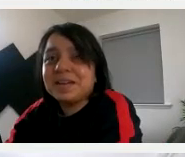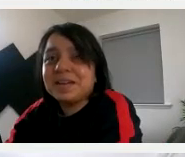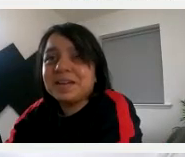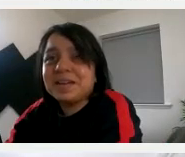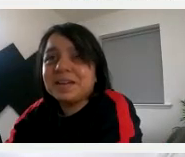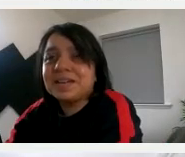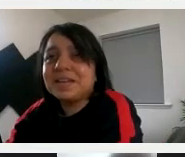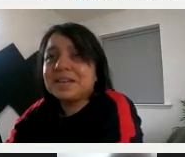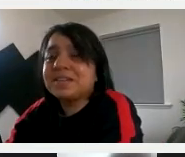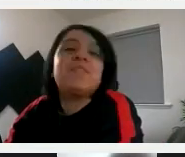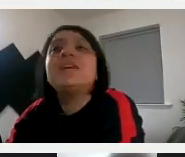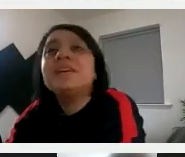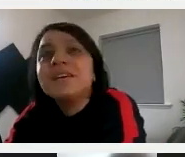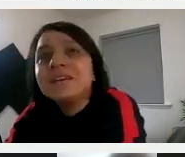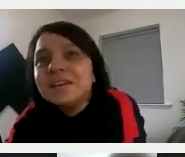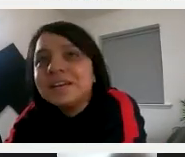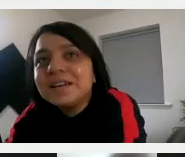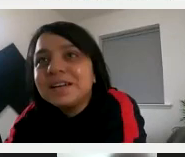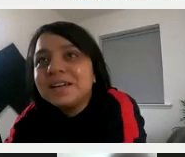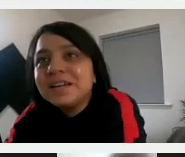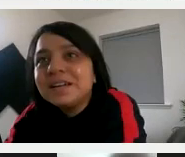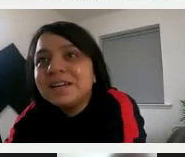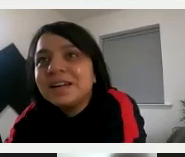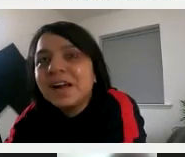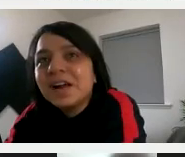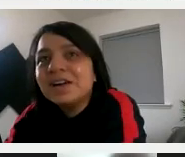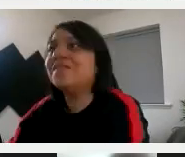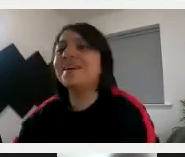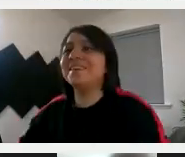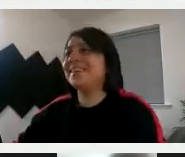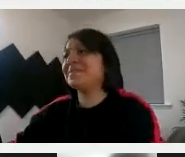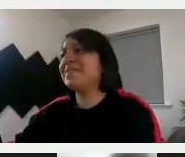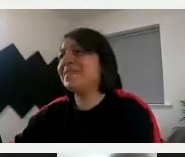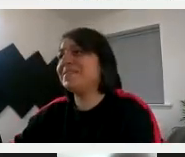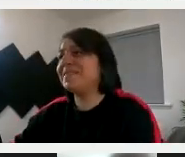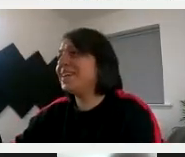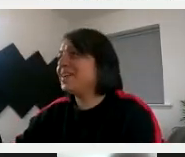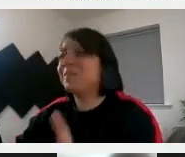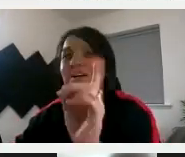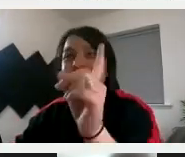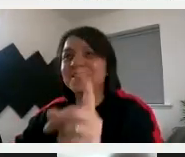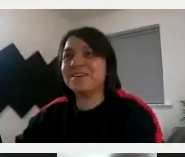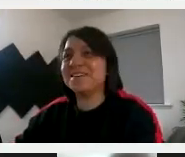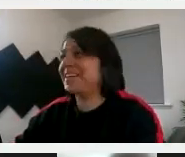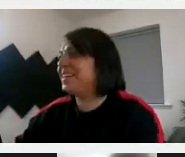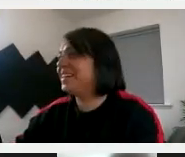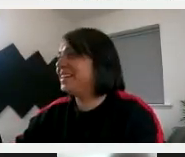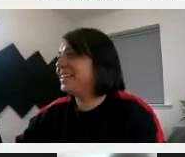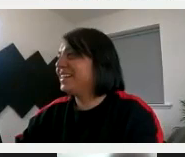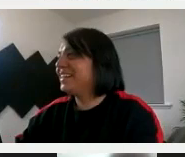Love Island. Sorry? Love Island. Love Island, yes, my favorite. My kind of girl, Sally.